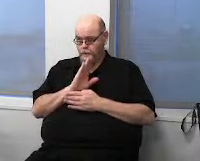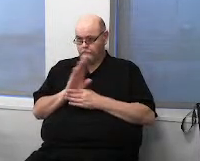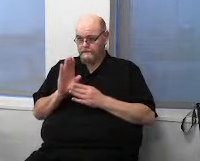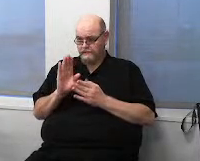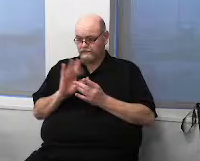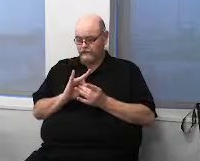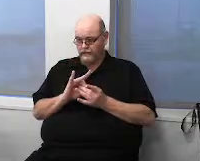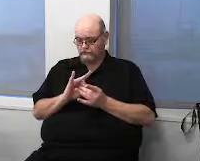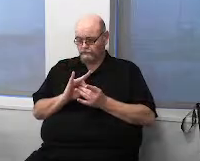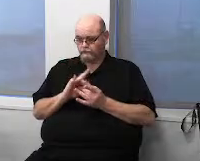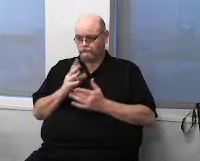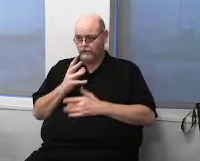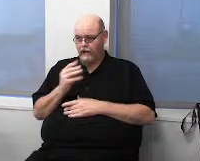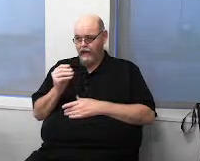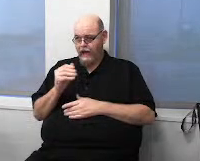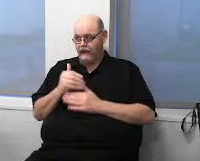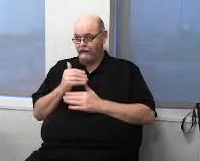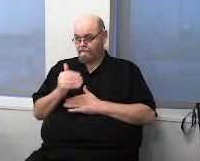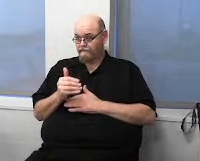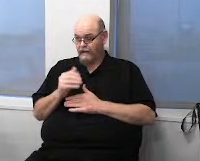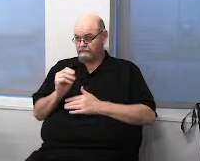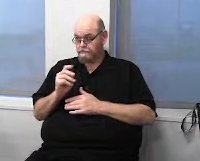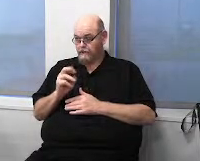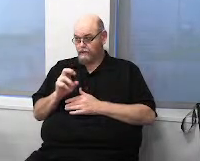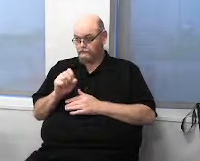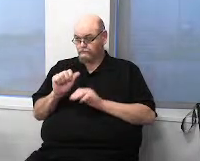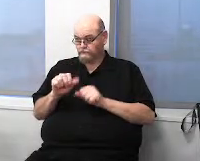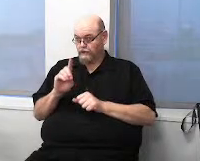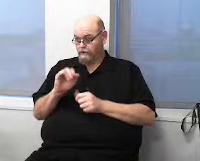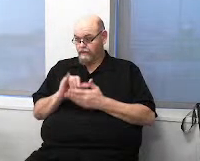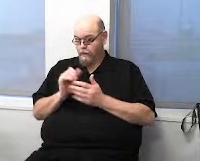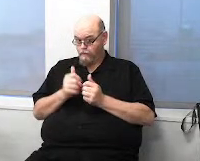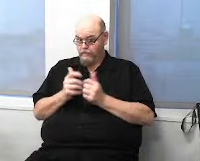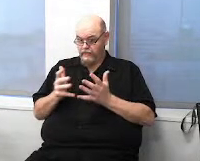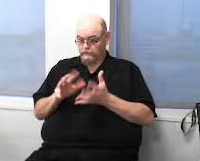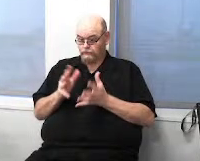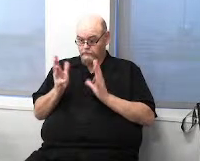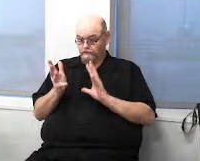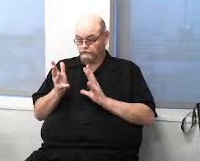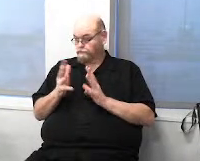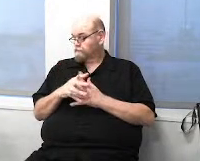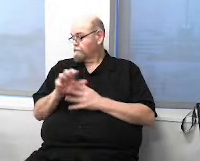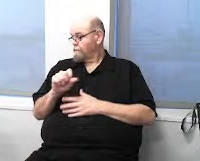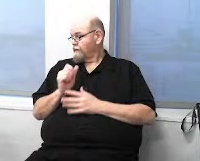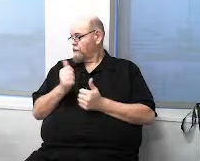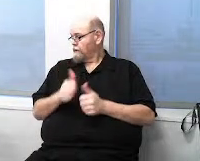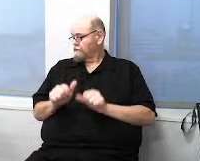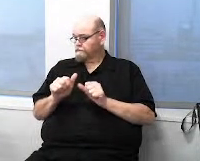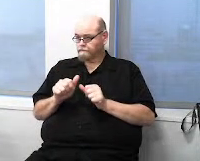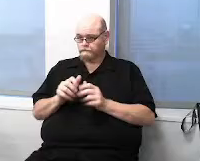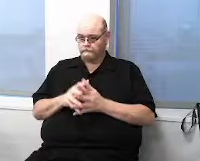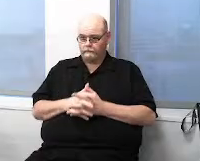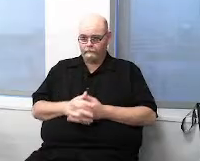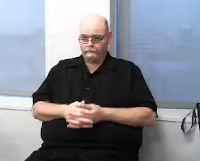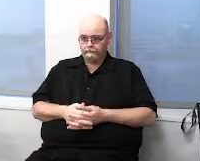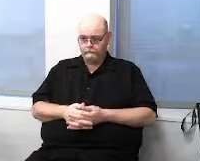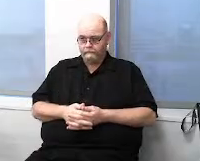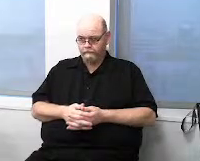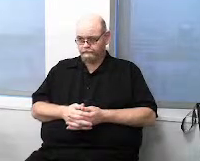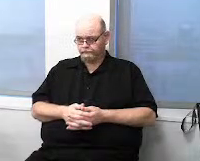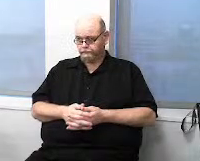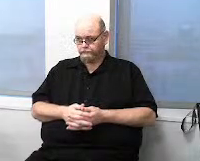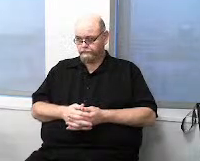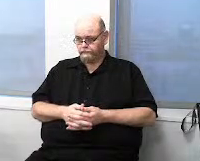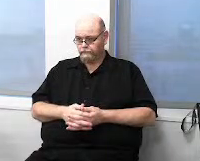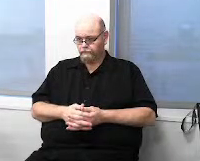New business connections? thank you, new business connections and advanced metering. Are you able to do that without disrupting yourself? I will try. Okay, I mean, I've got him